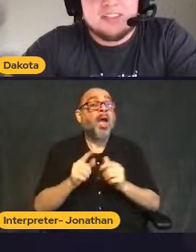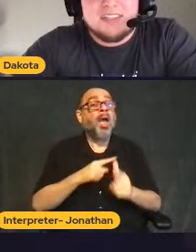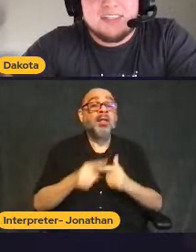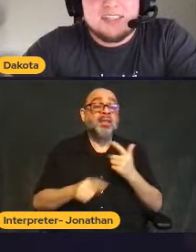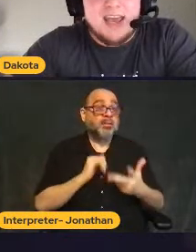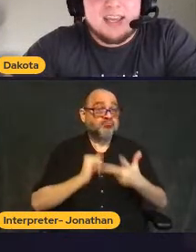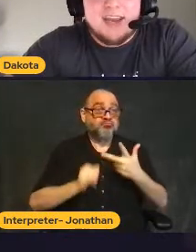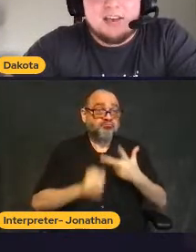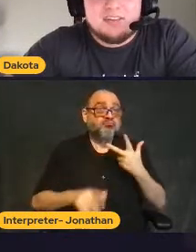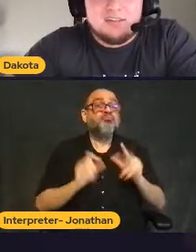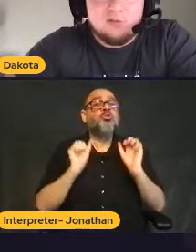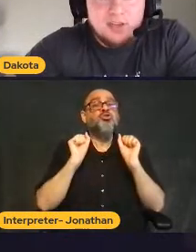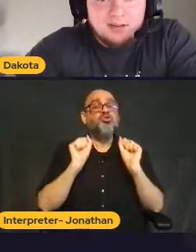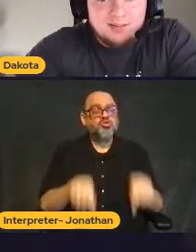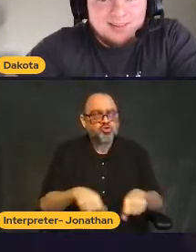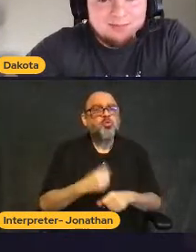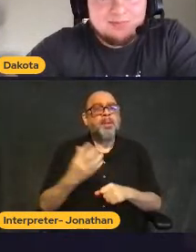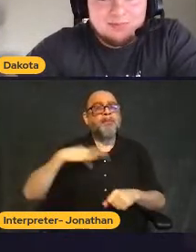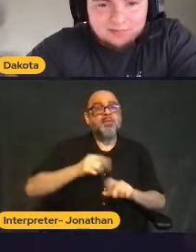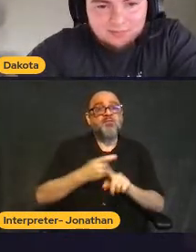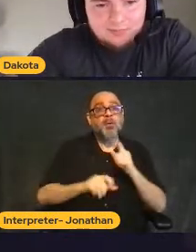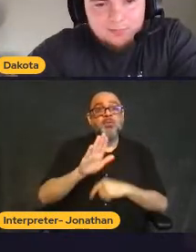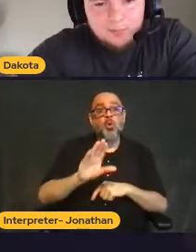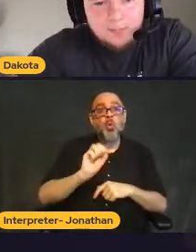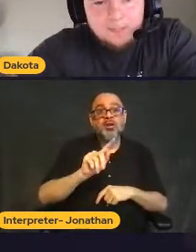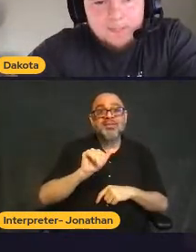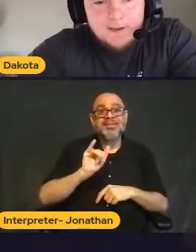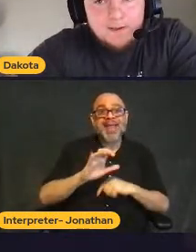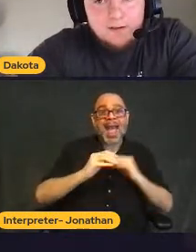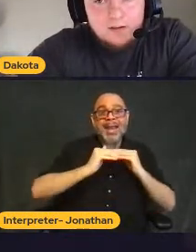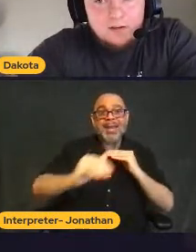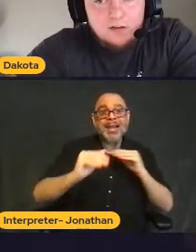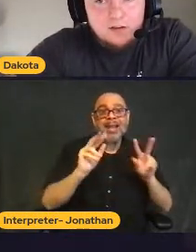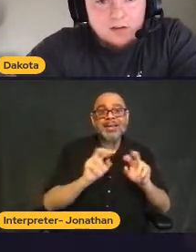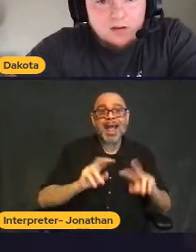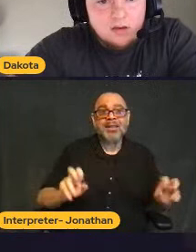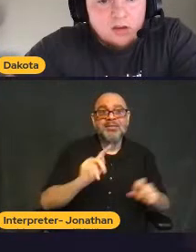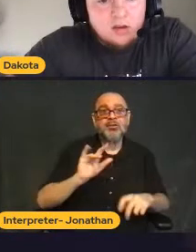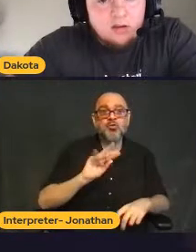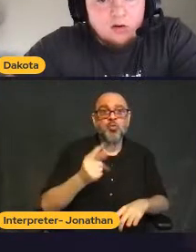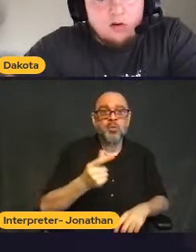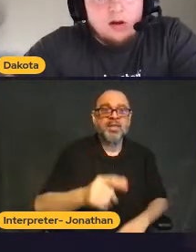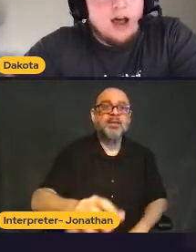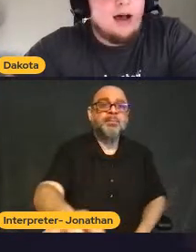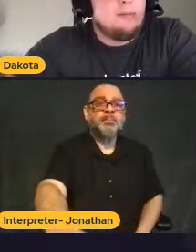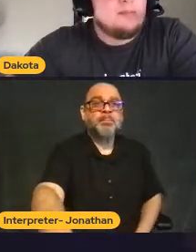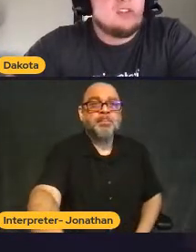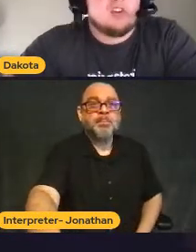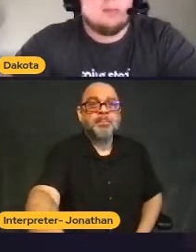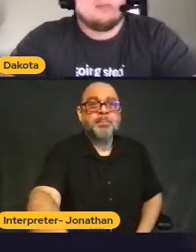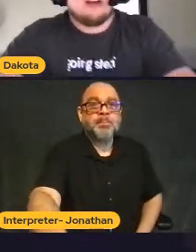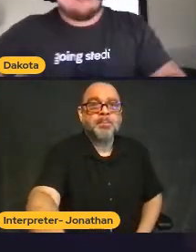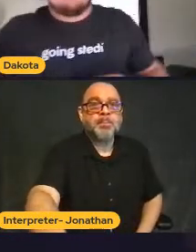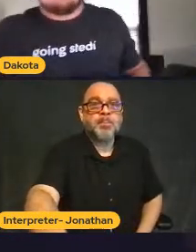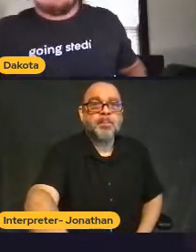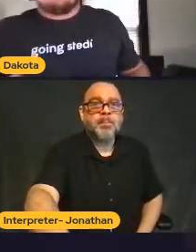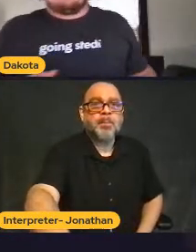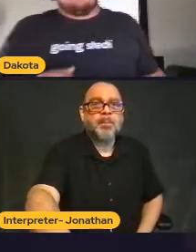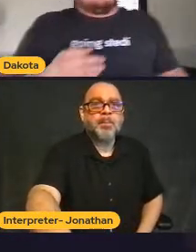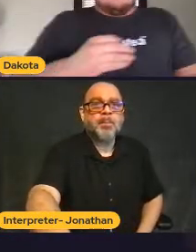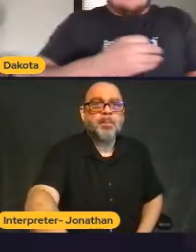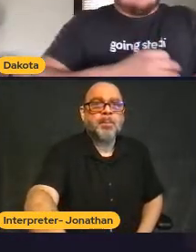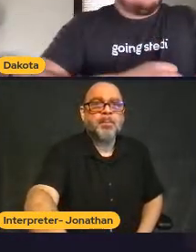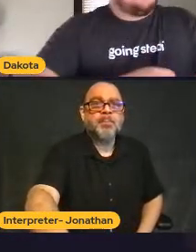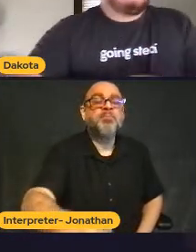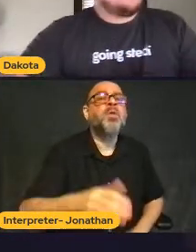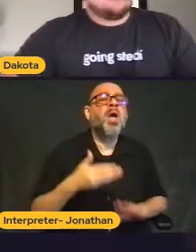benefit from your existing static analysis tooling. Cool. So before I dive into those points,